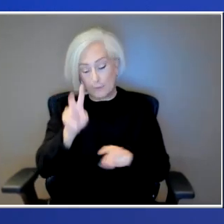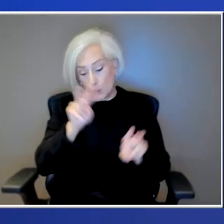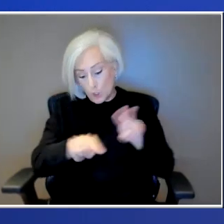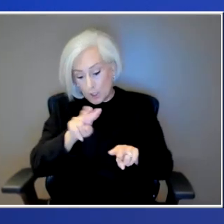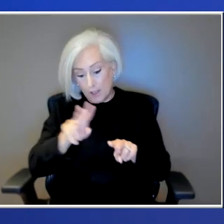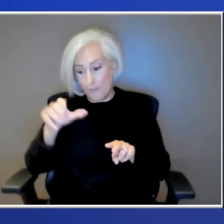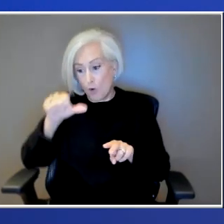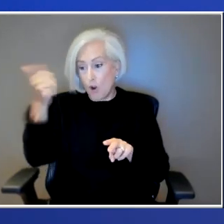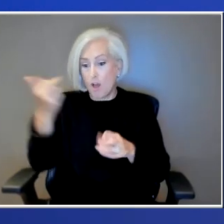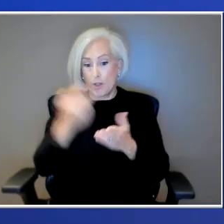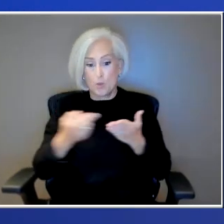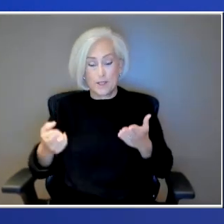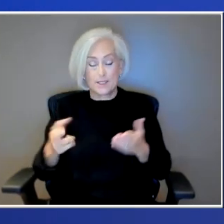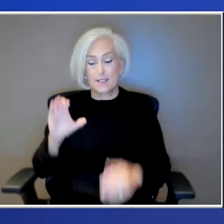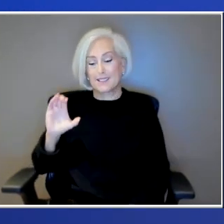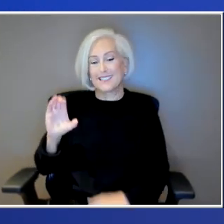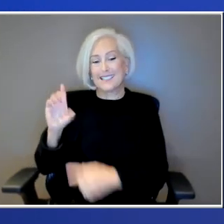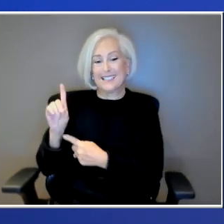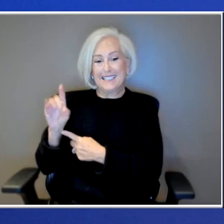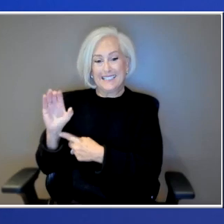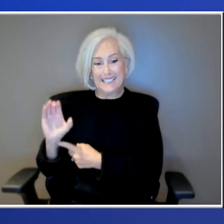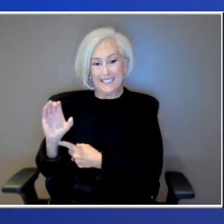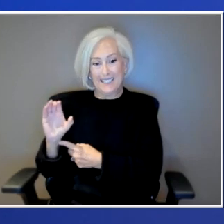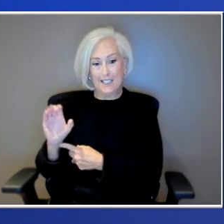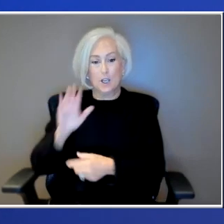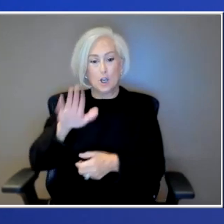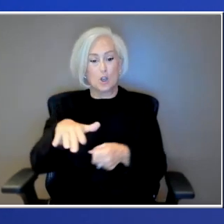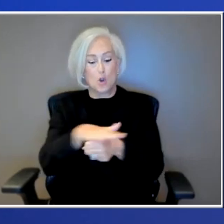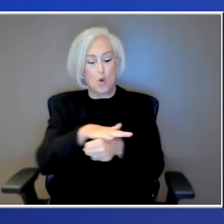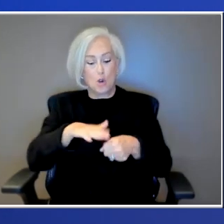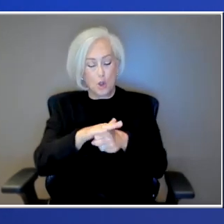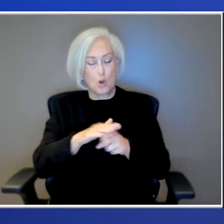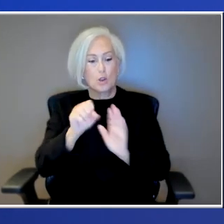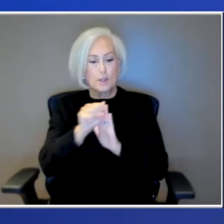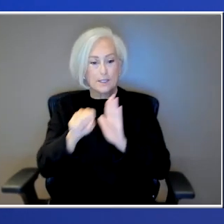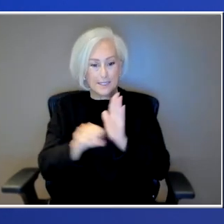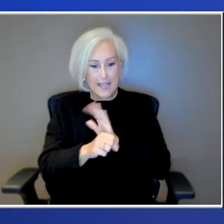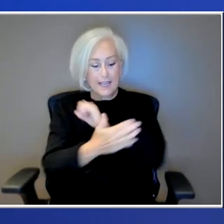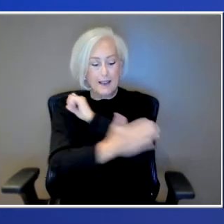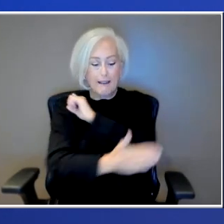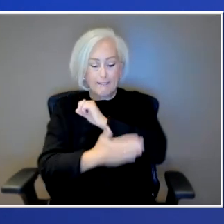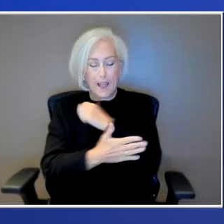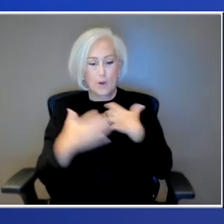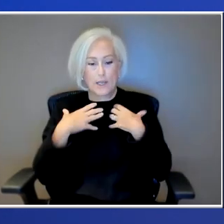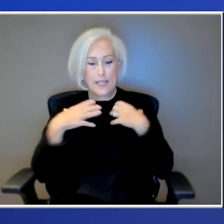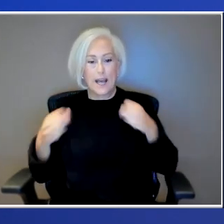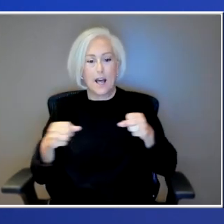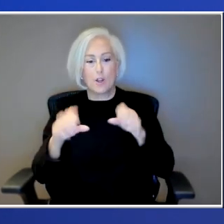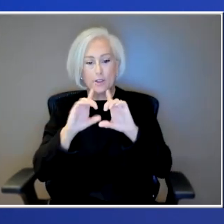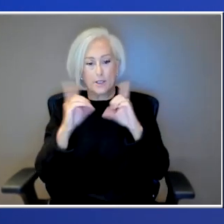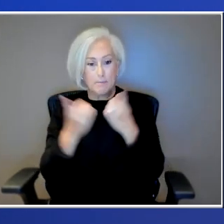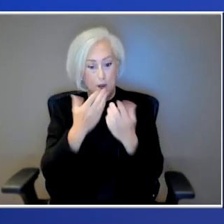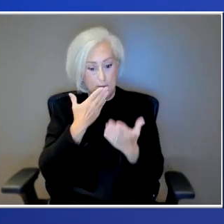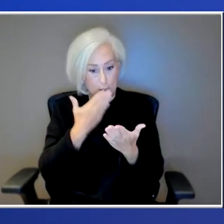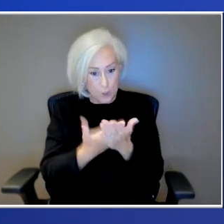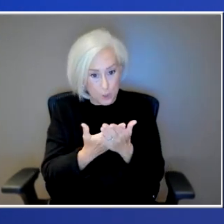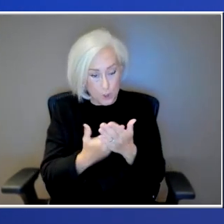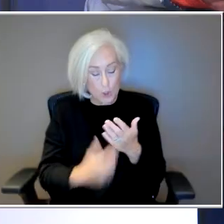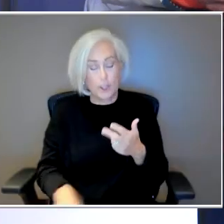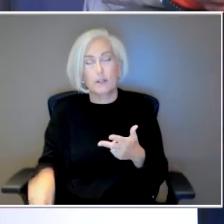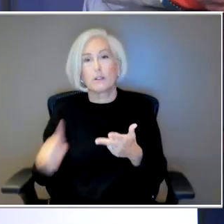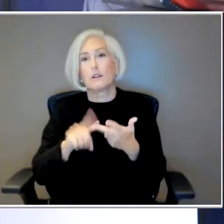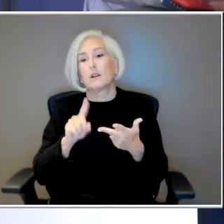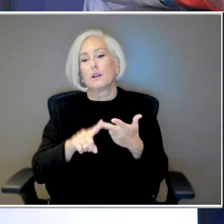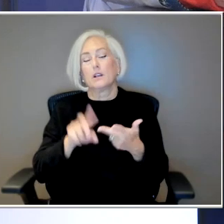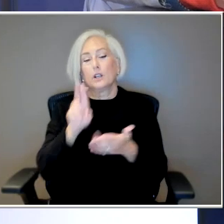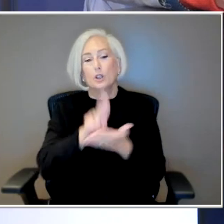the CDC is a great site. Your local state and county health department websites are good, as well as things like University of